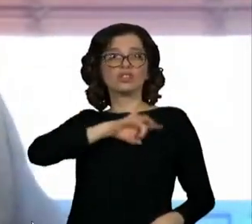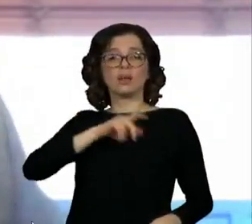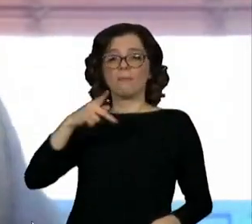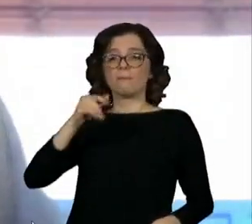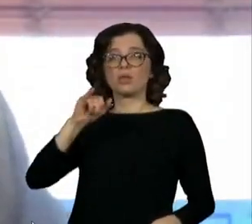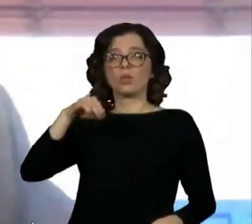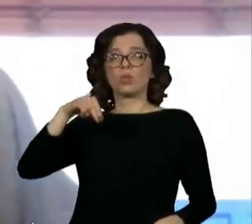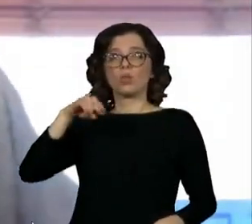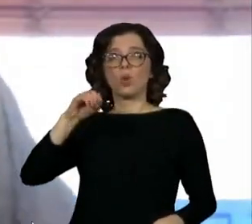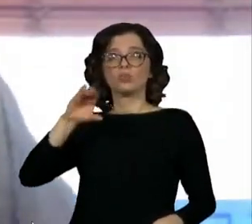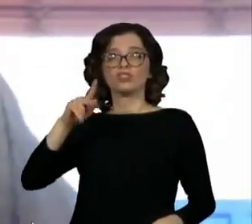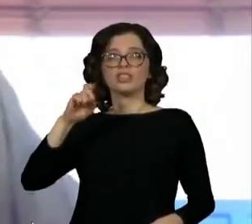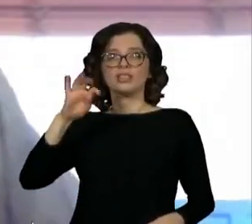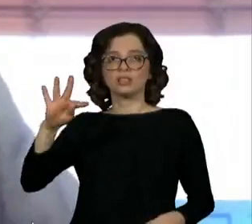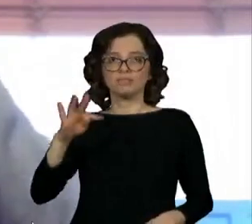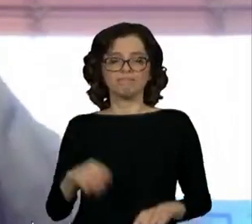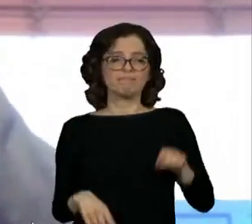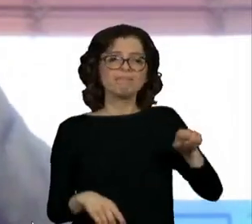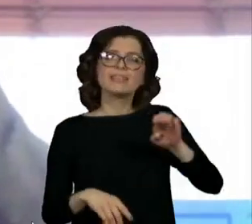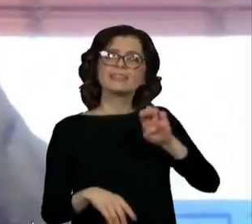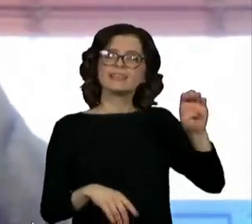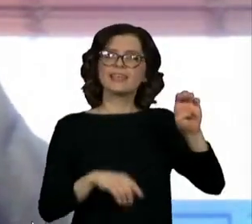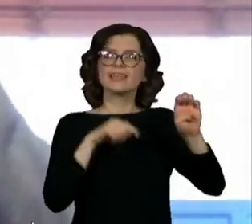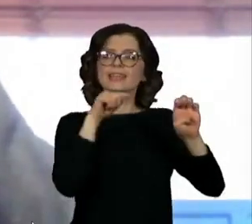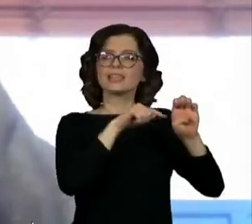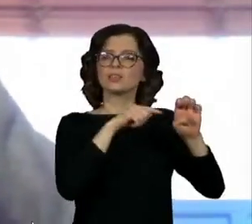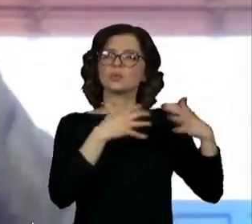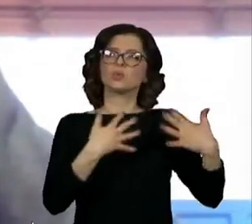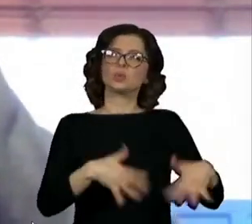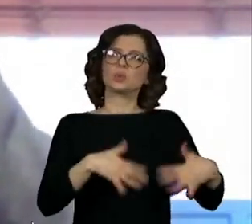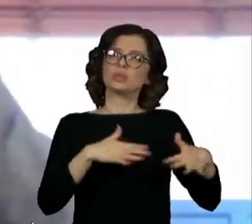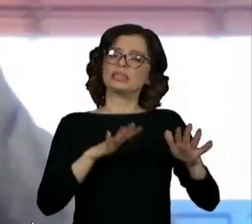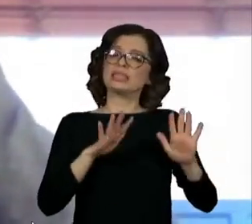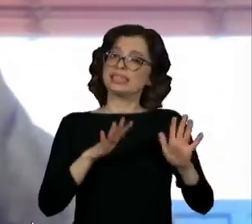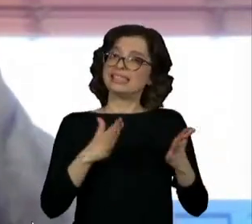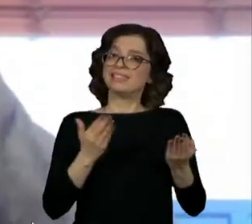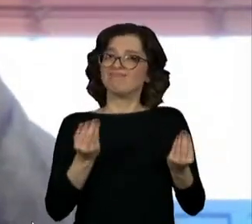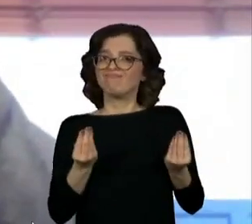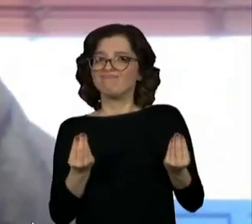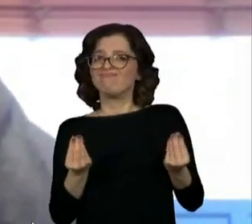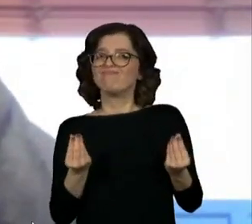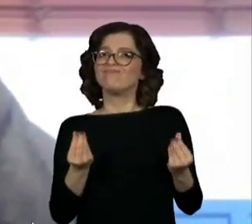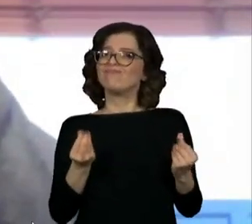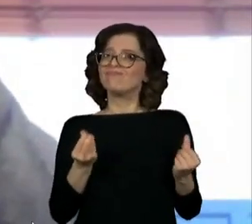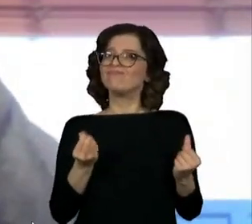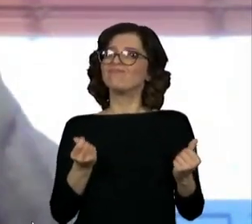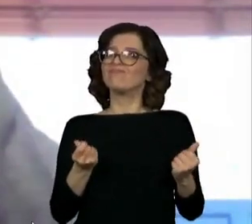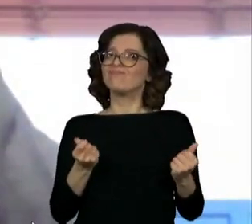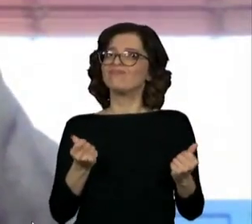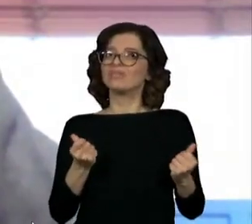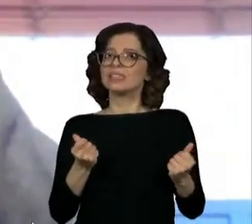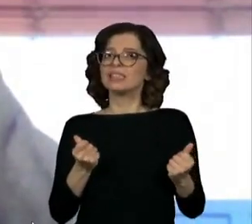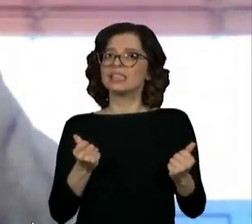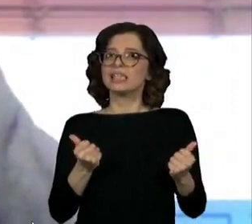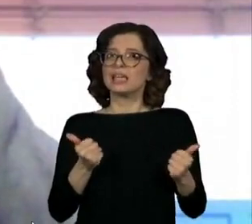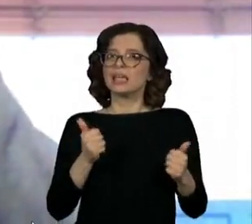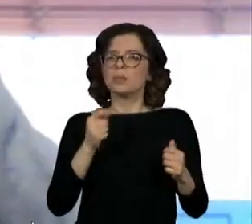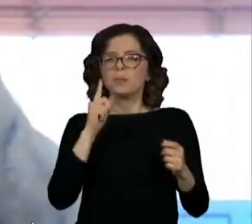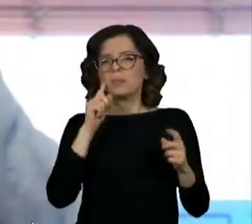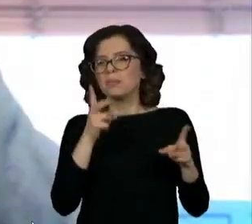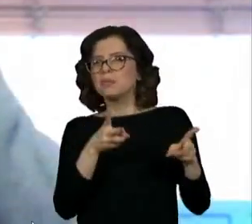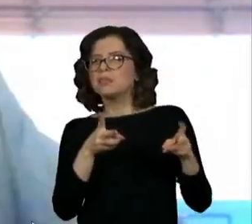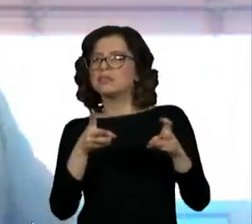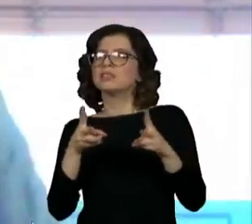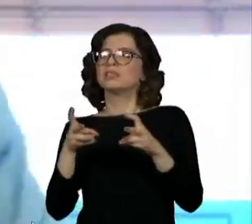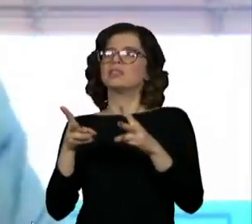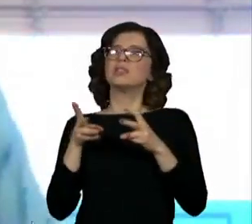the left can't break away from it, and it's really very. But I think